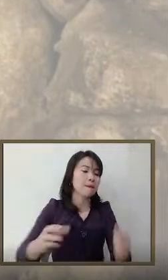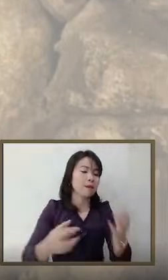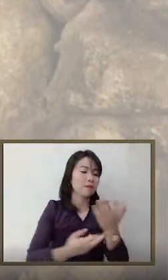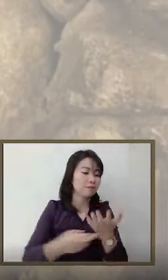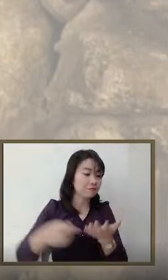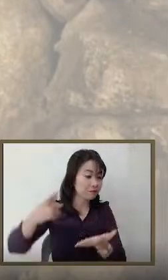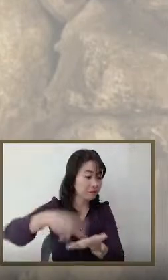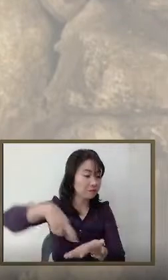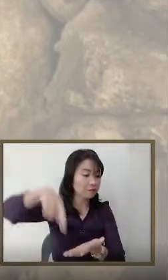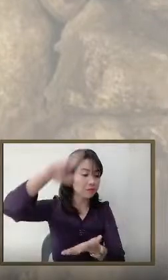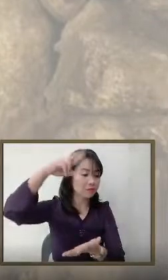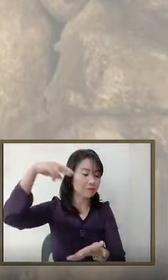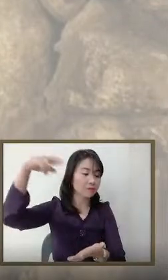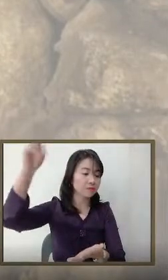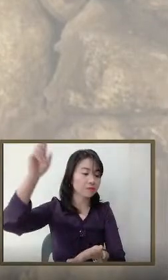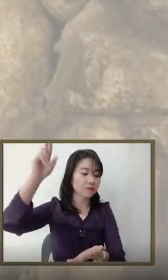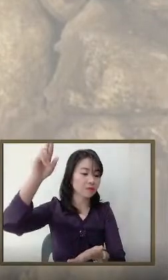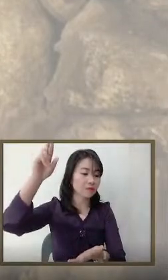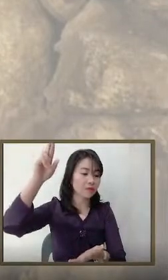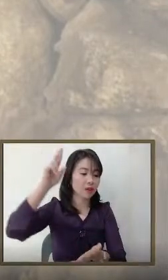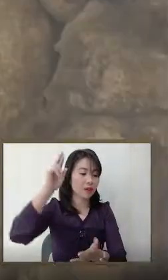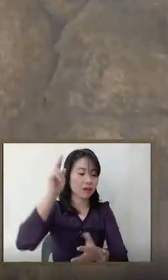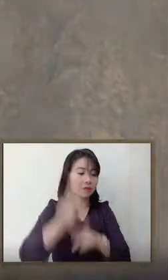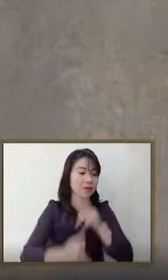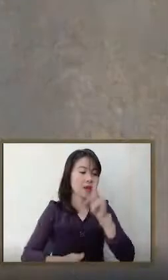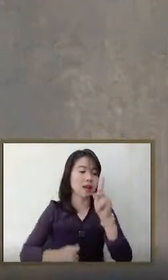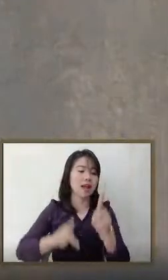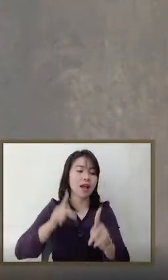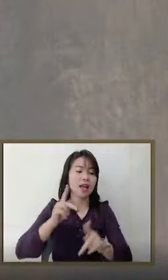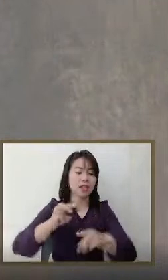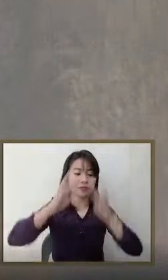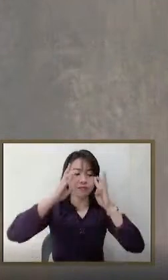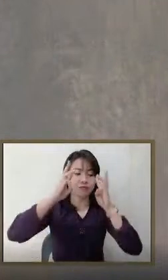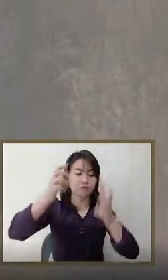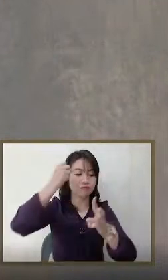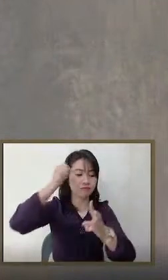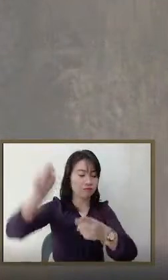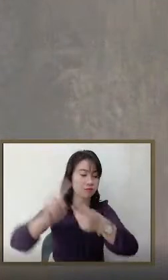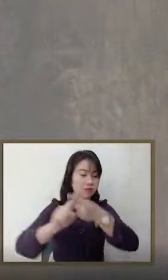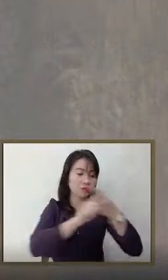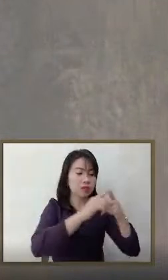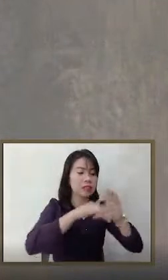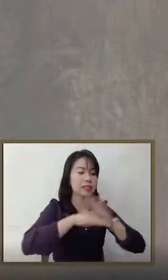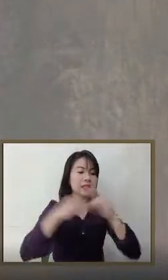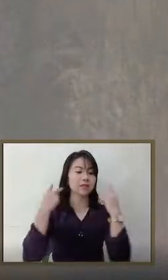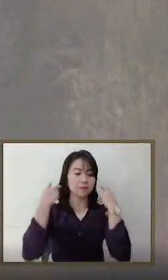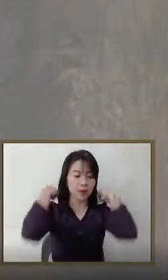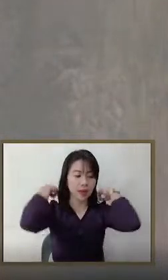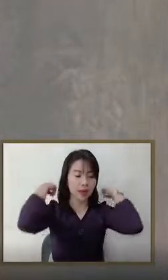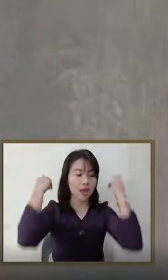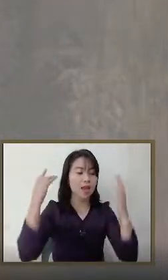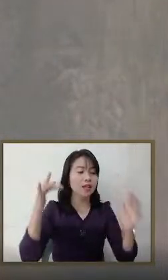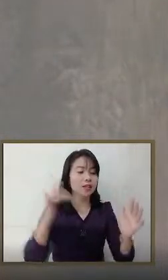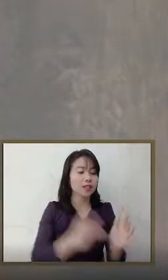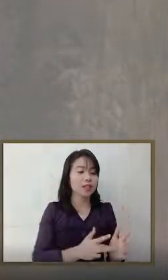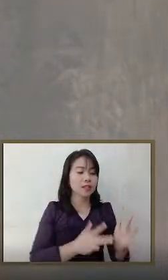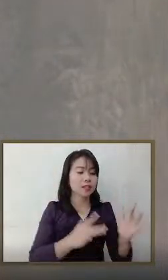Christ arose. On the second stanza, vainly they watch his